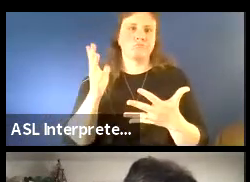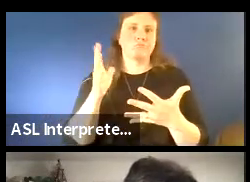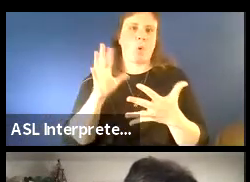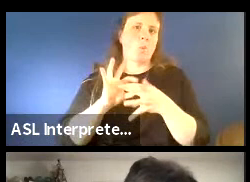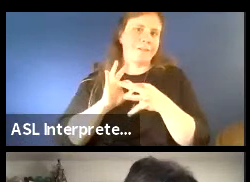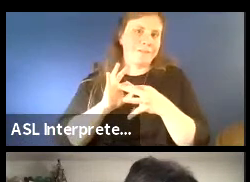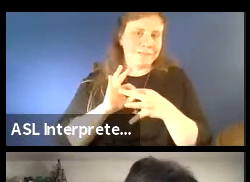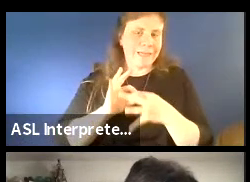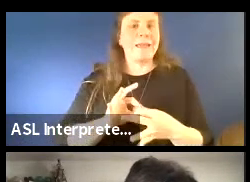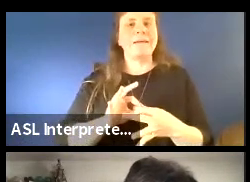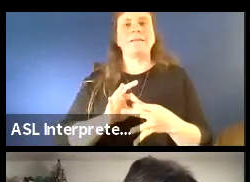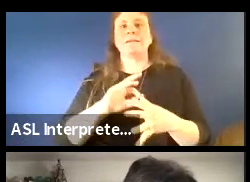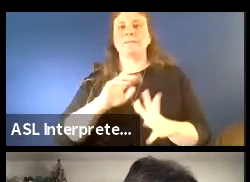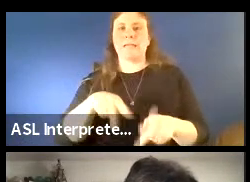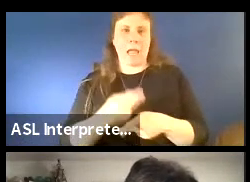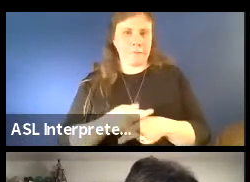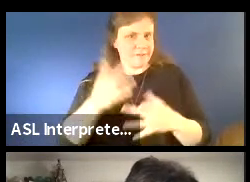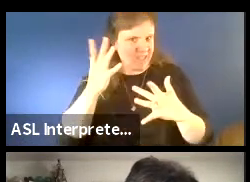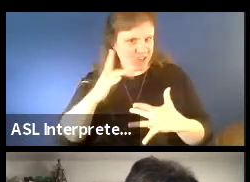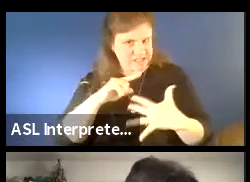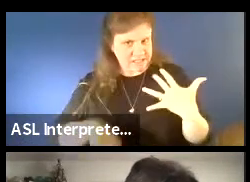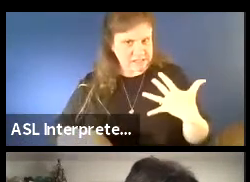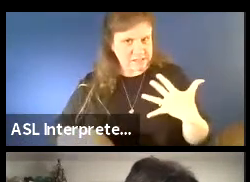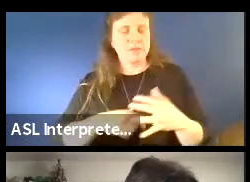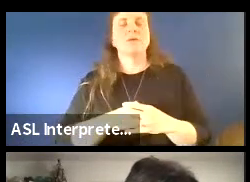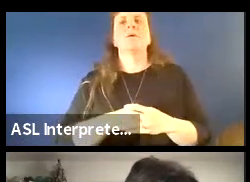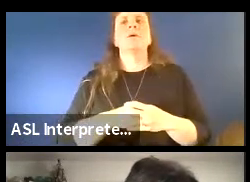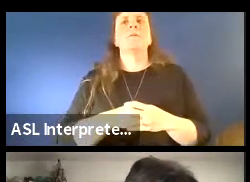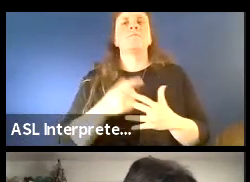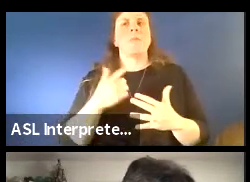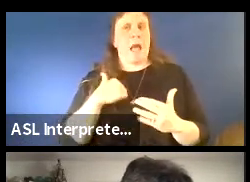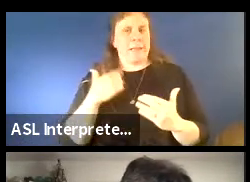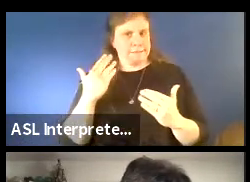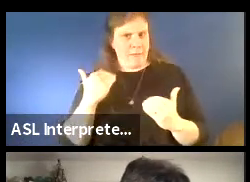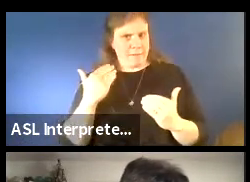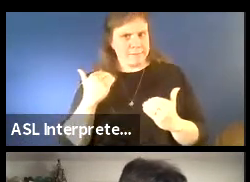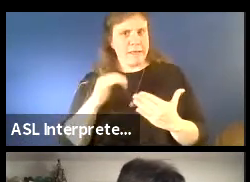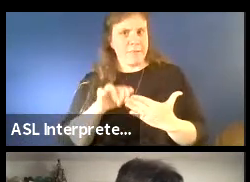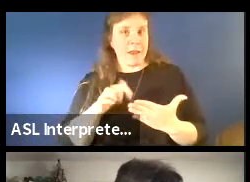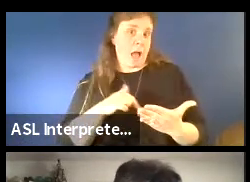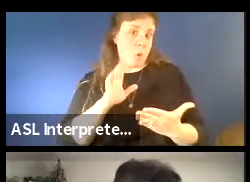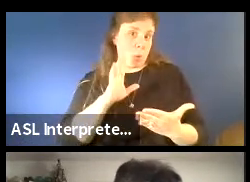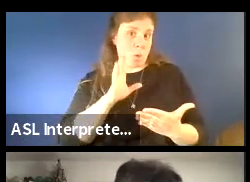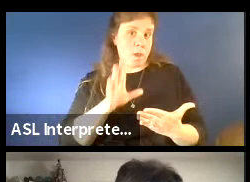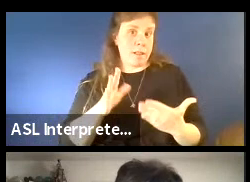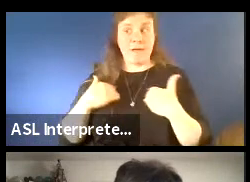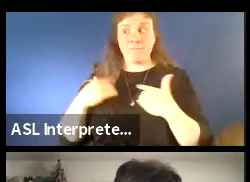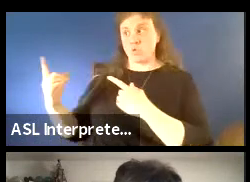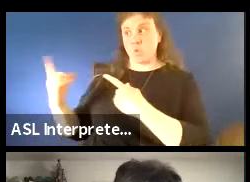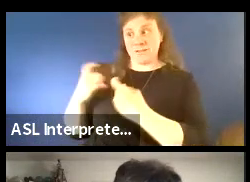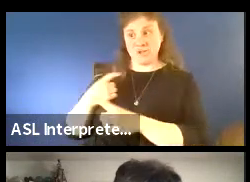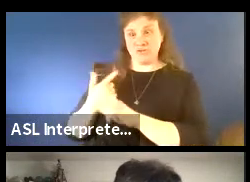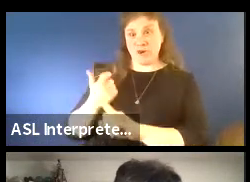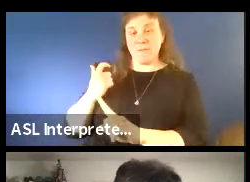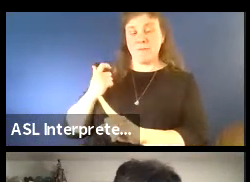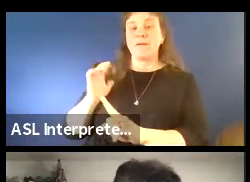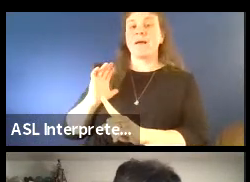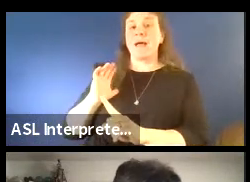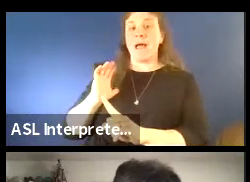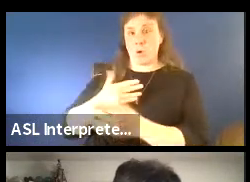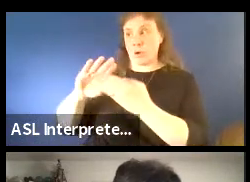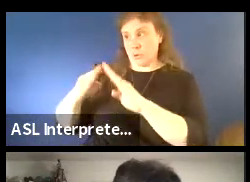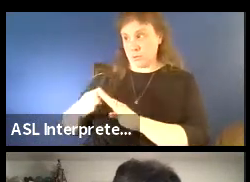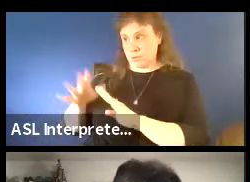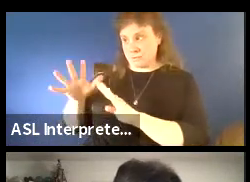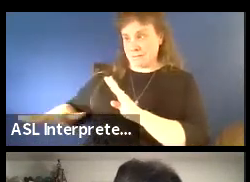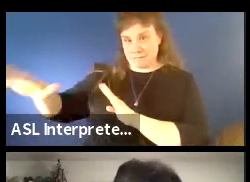related illnesses. And so I expect that I will be getting questions about that from